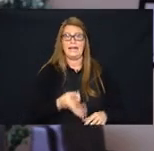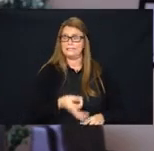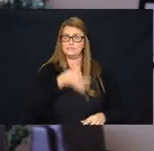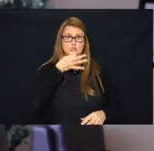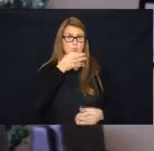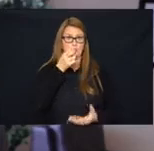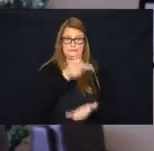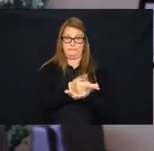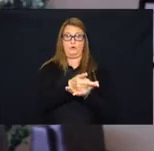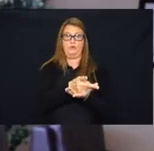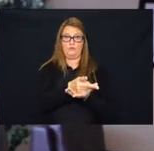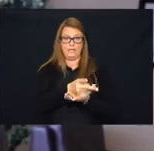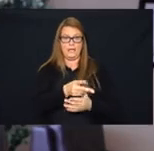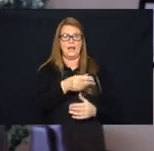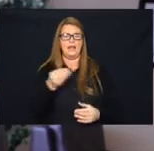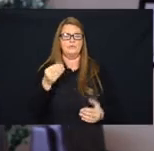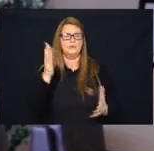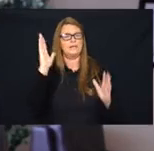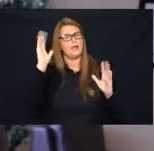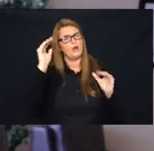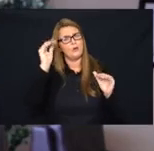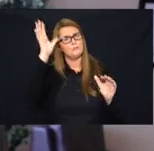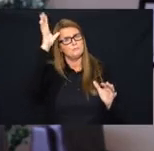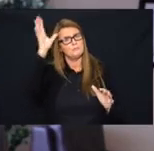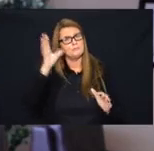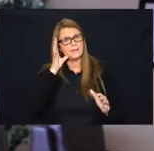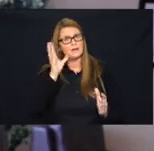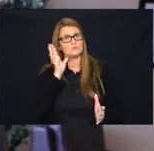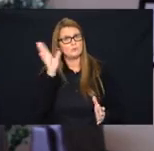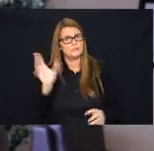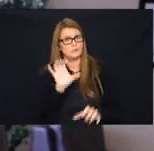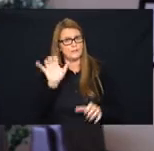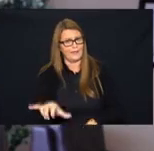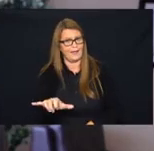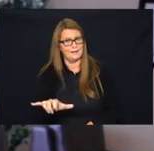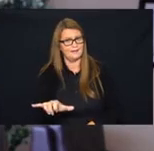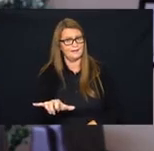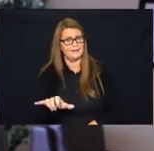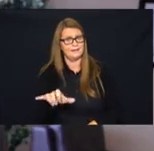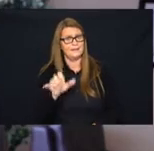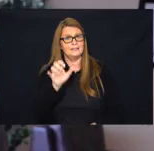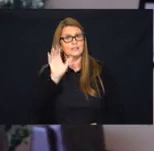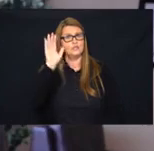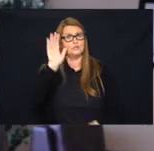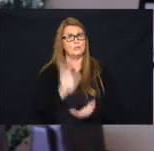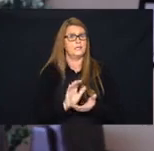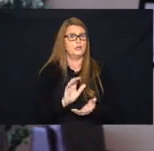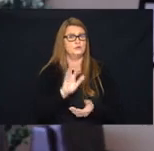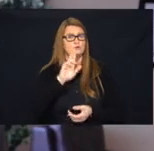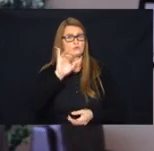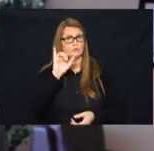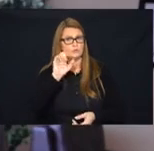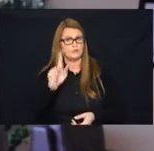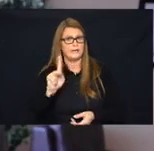it's approved. And we would hope that parents would take advantage of that to reduce the risk of the